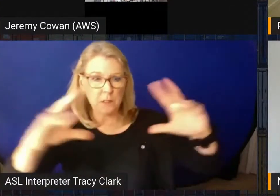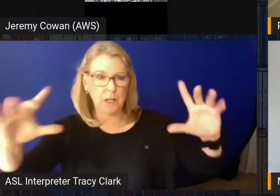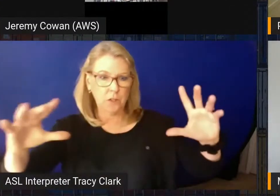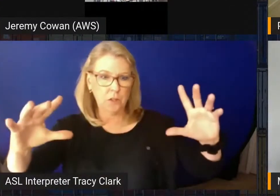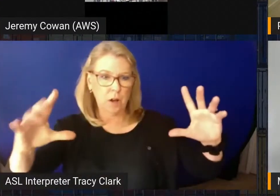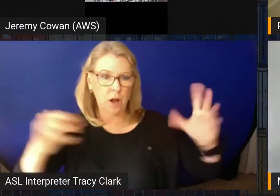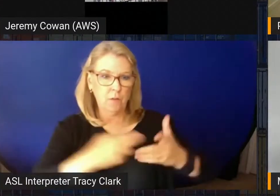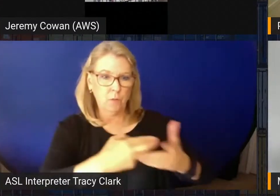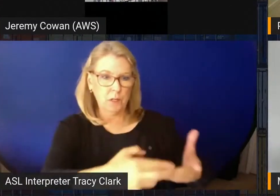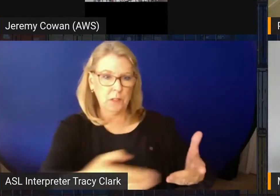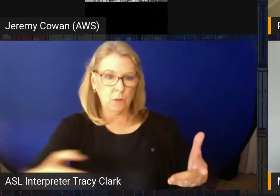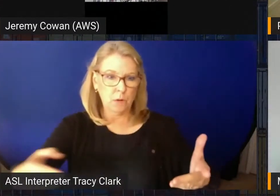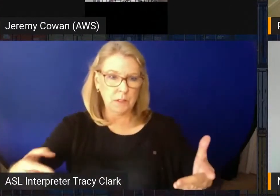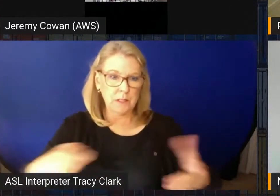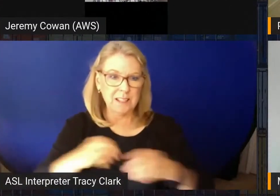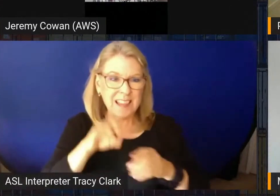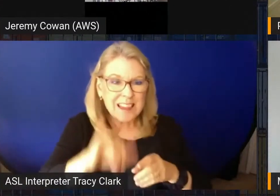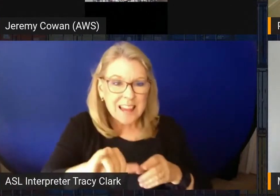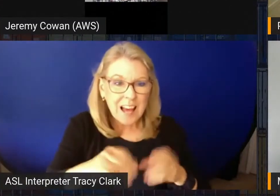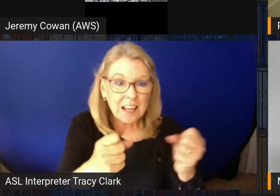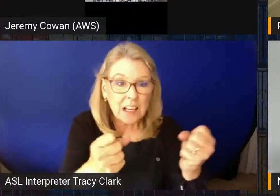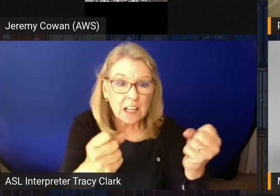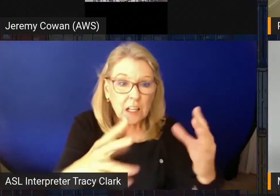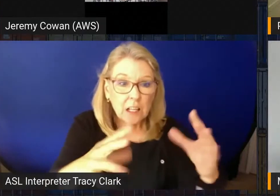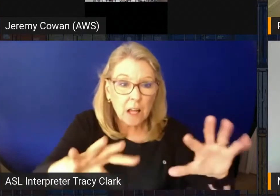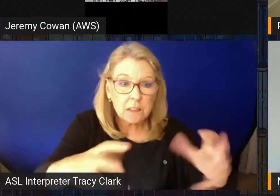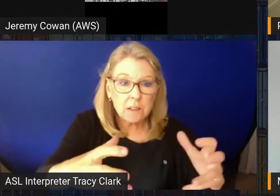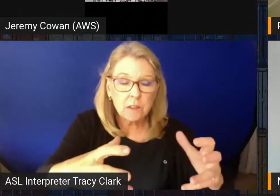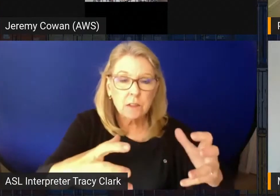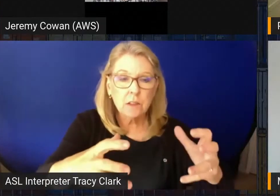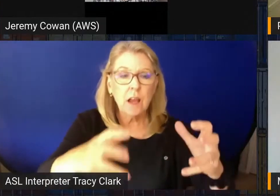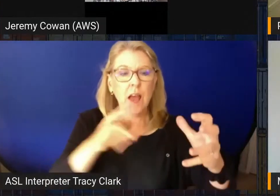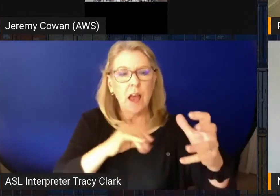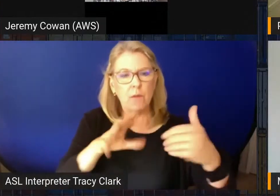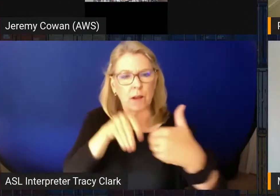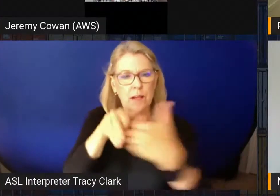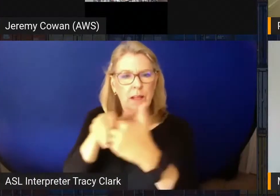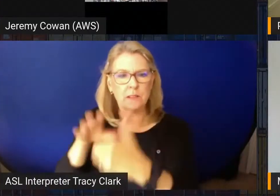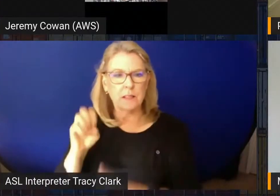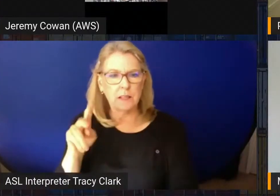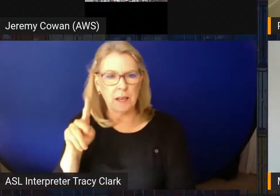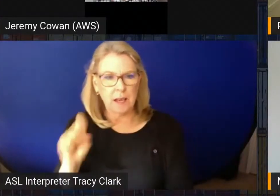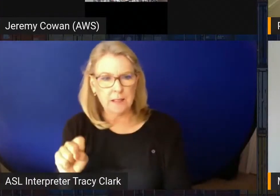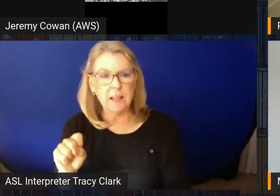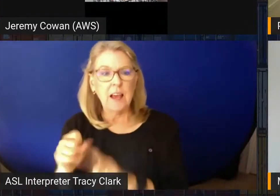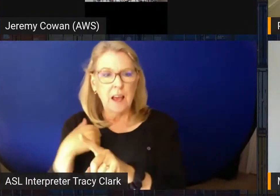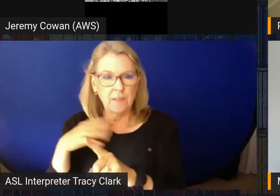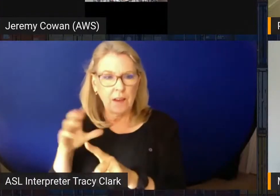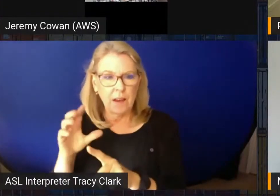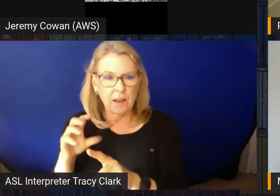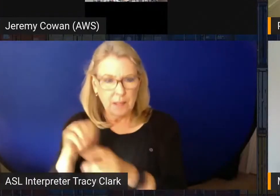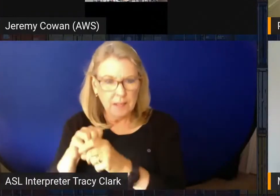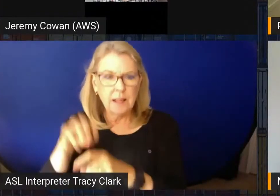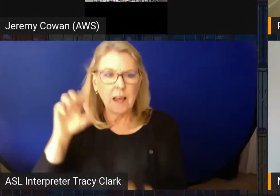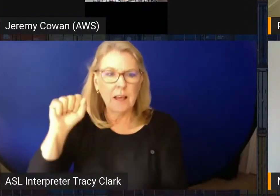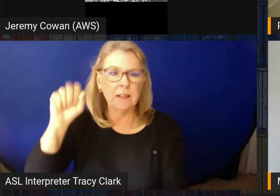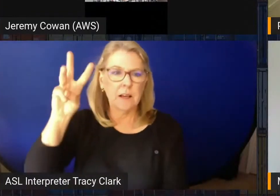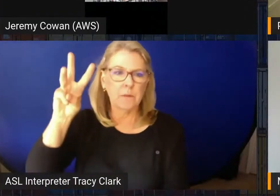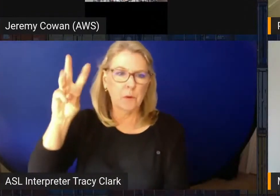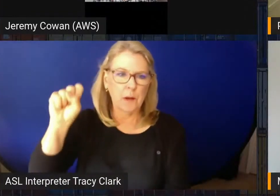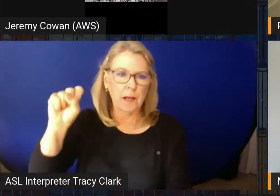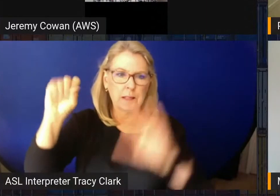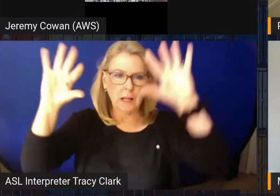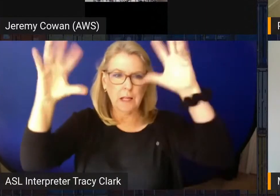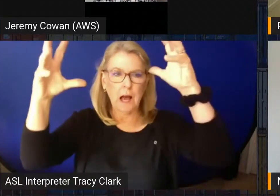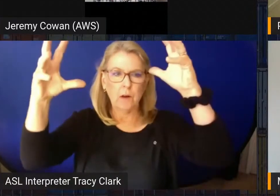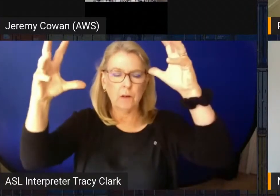can see it right next to your EKS clusters in AWS, in AWS Cloud. It